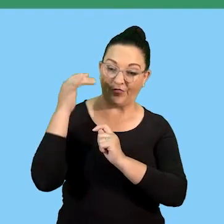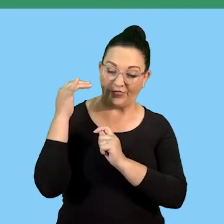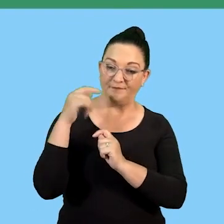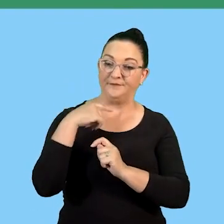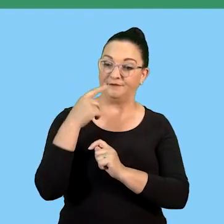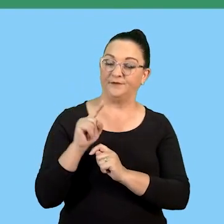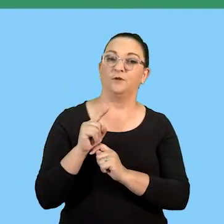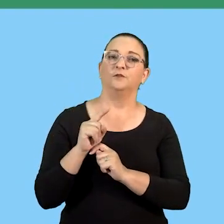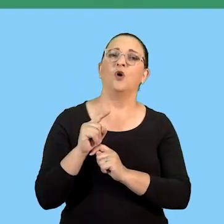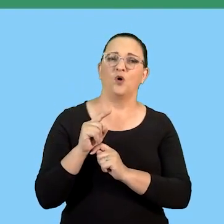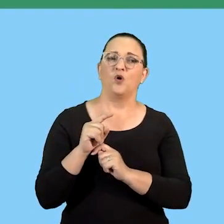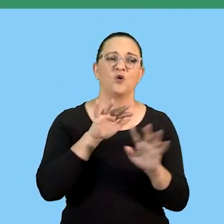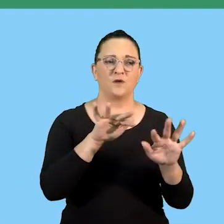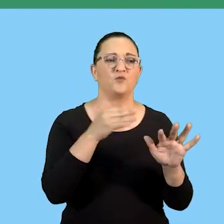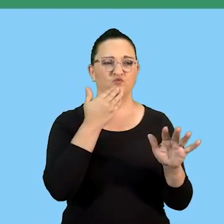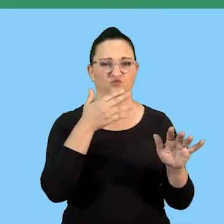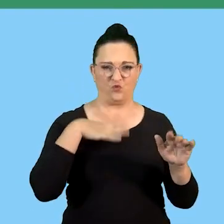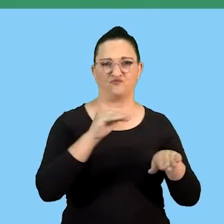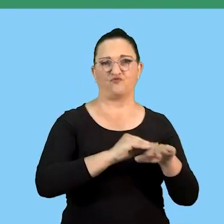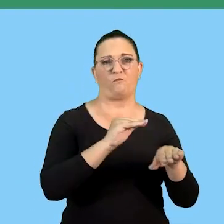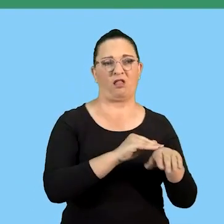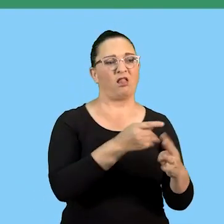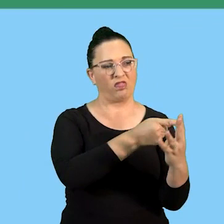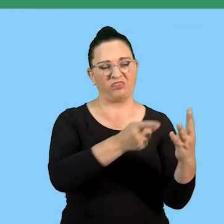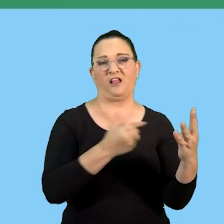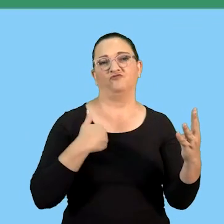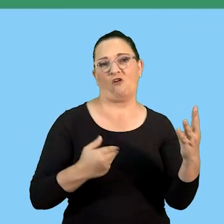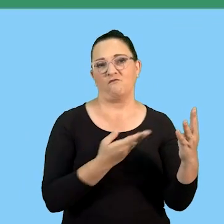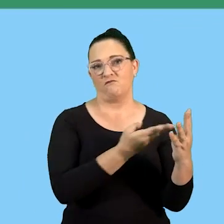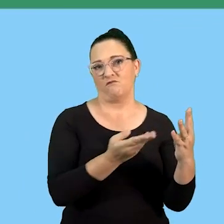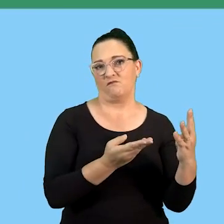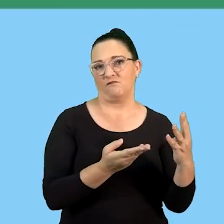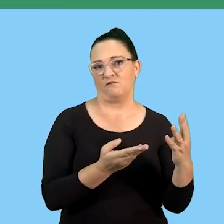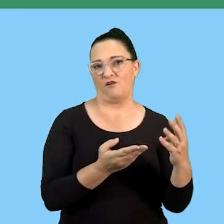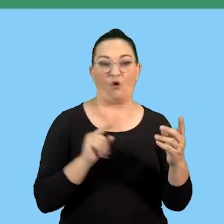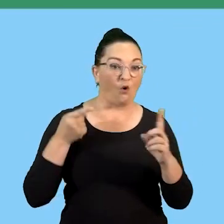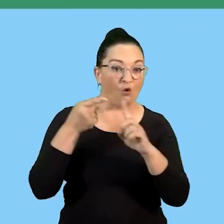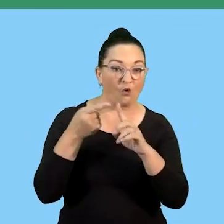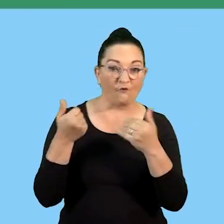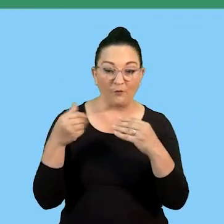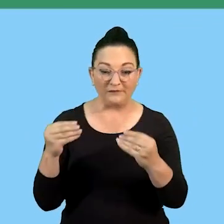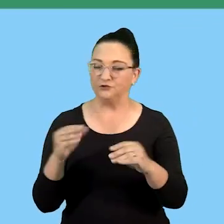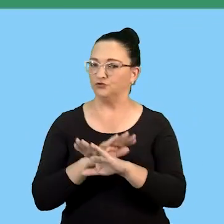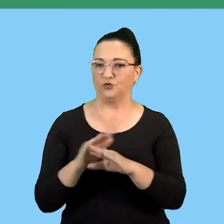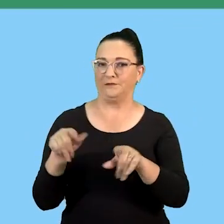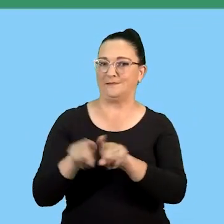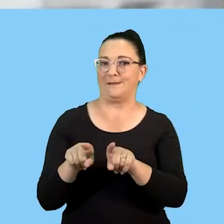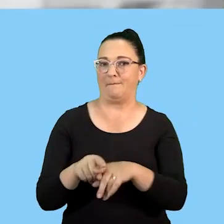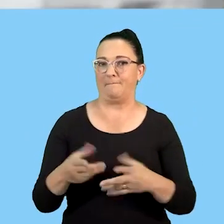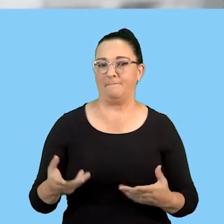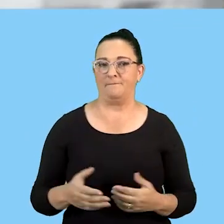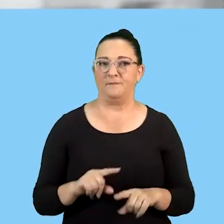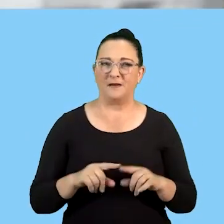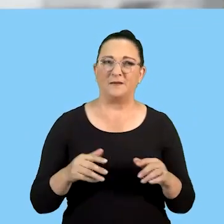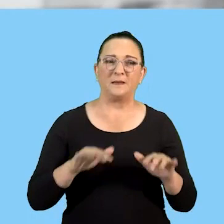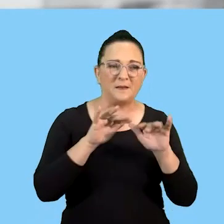by troublemakers who do not identify with the goals of the organization. So according to this approach, it basically means that